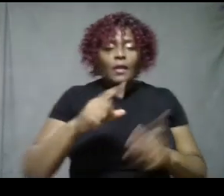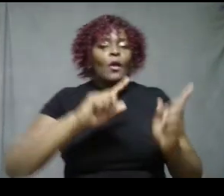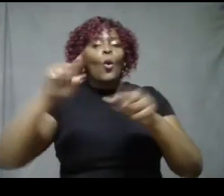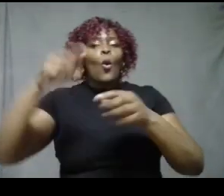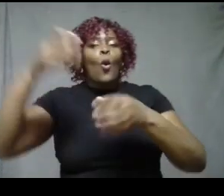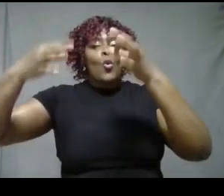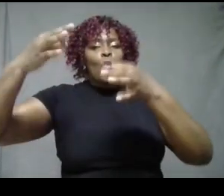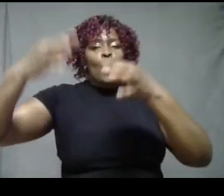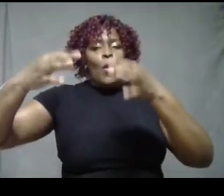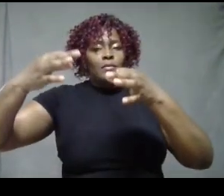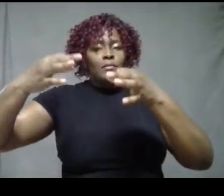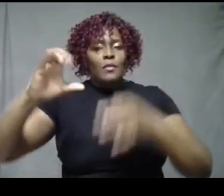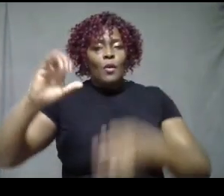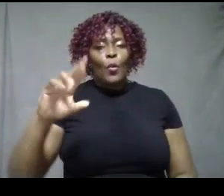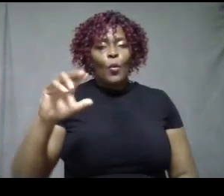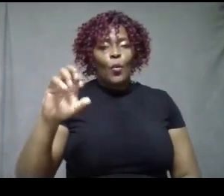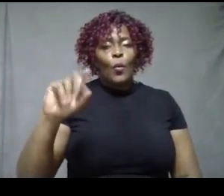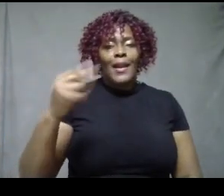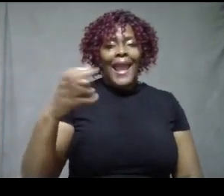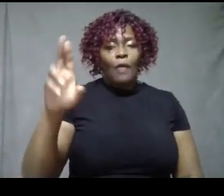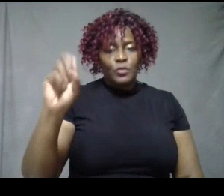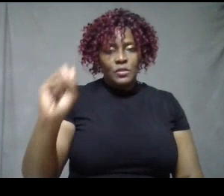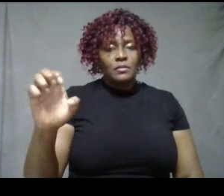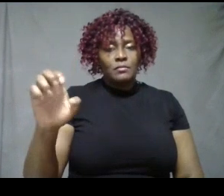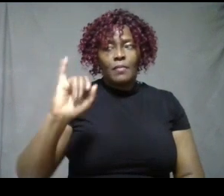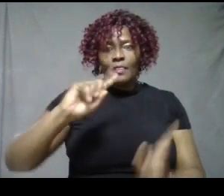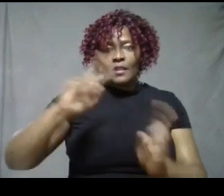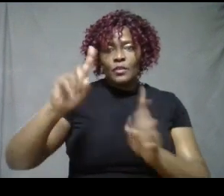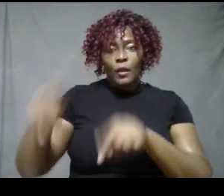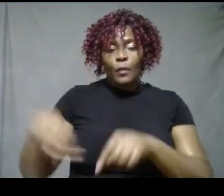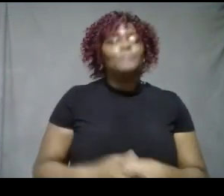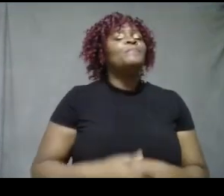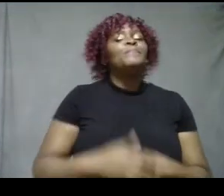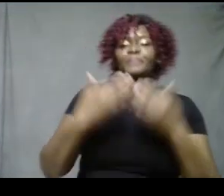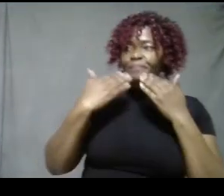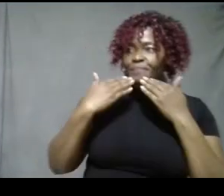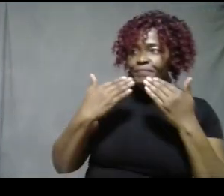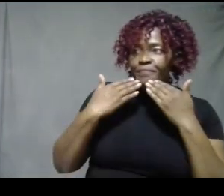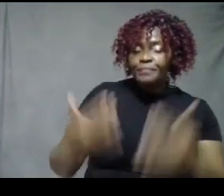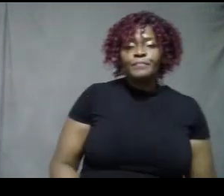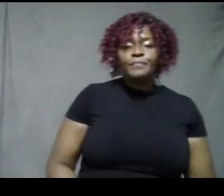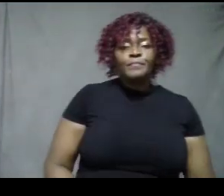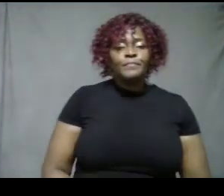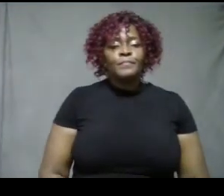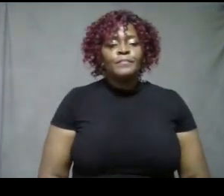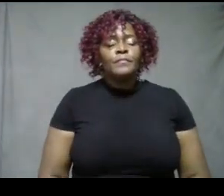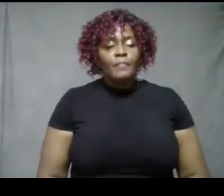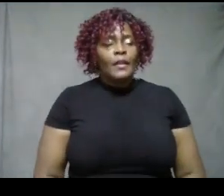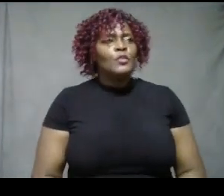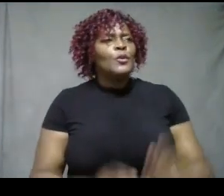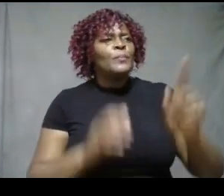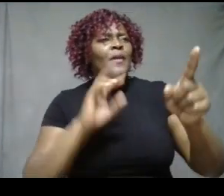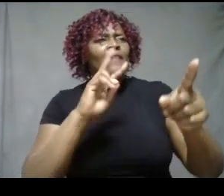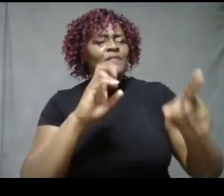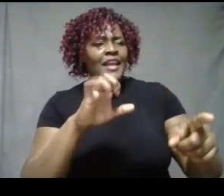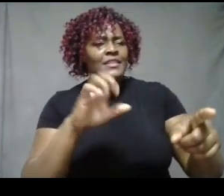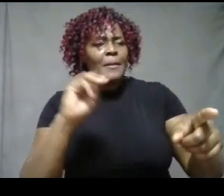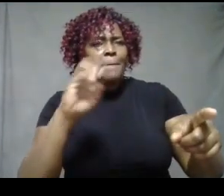Okay. Thank you. Yep. All right. I see that Vice Mayor Cruz has her hand up. Vice